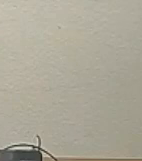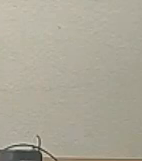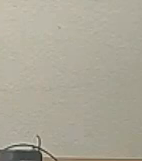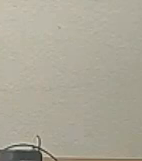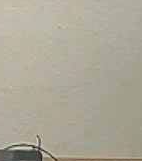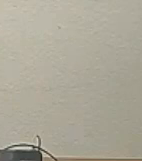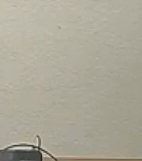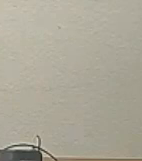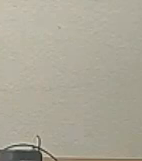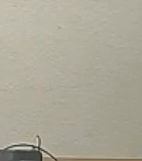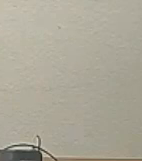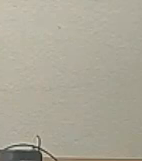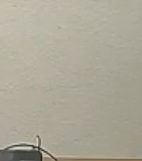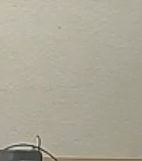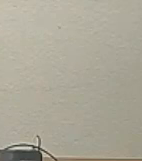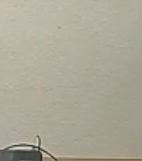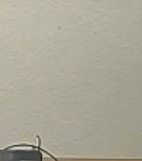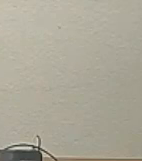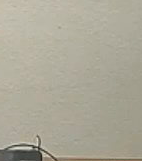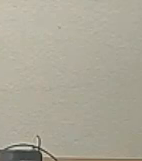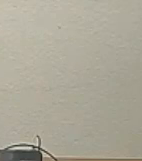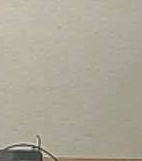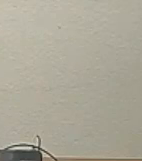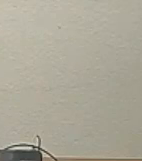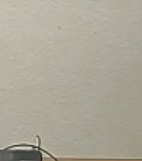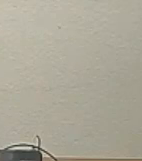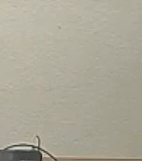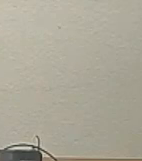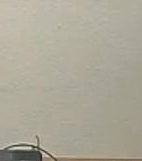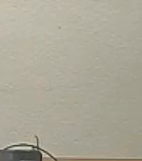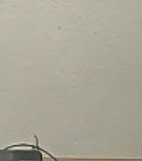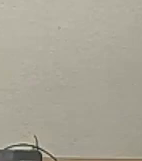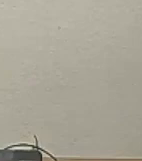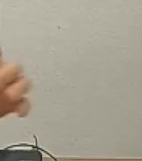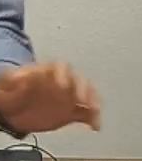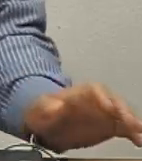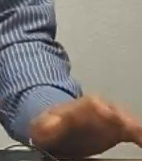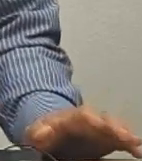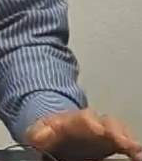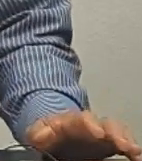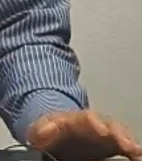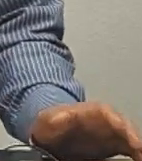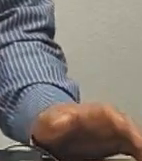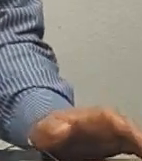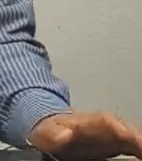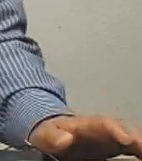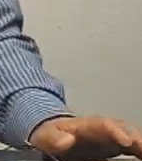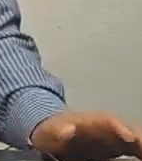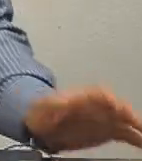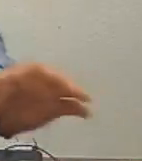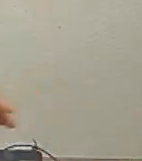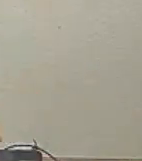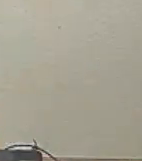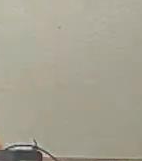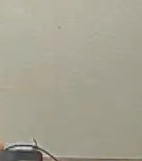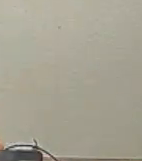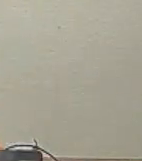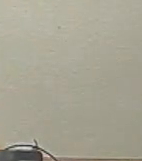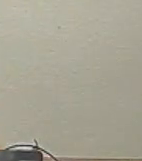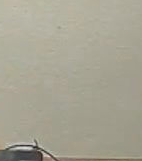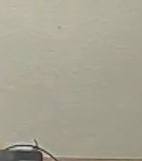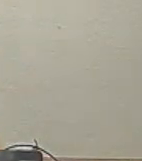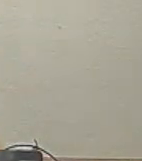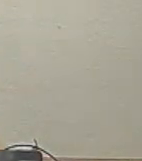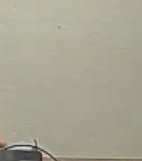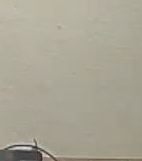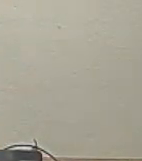church with might, is a prayer that we say in the name of Jesus. In the name of say, the wonderful grace of our Lord